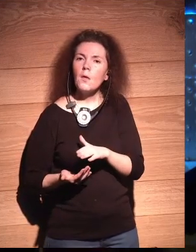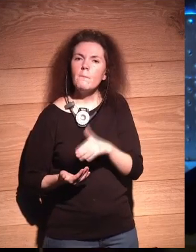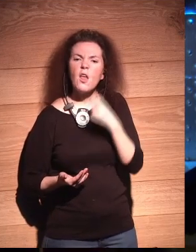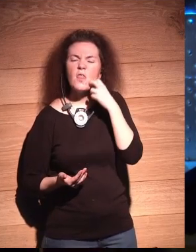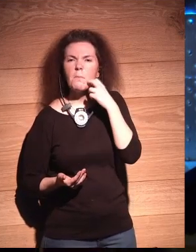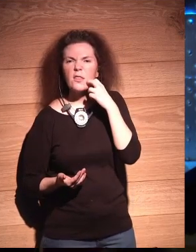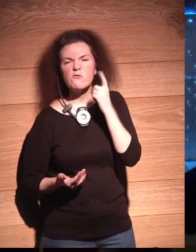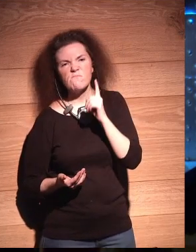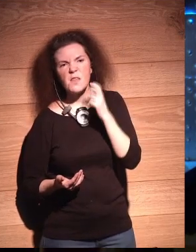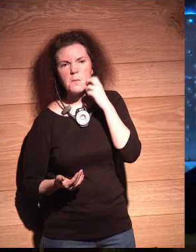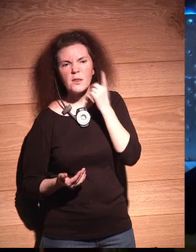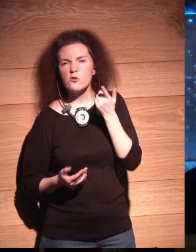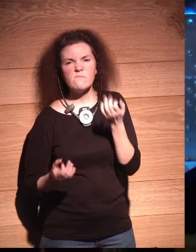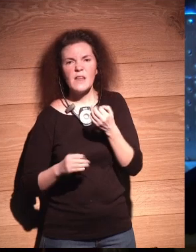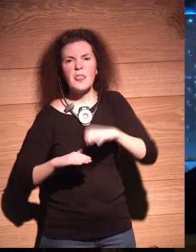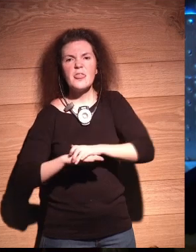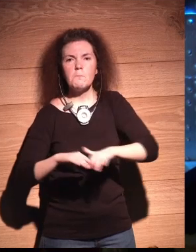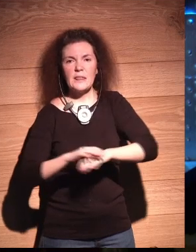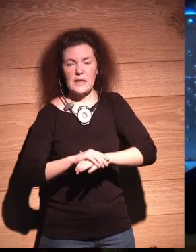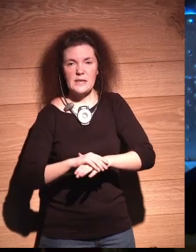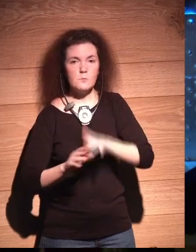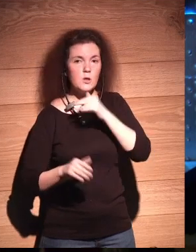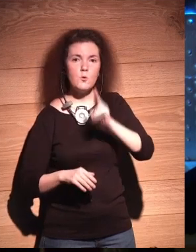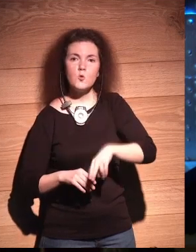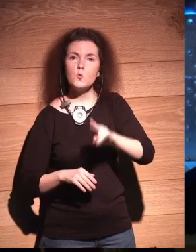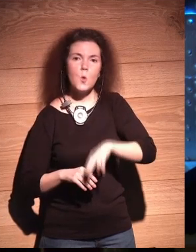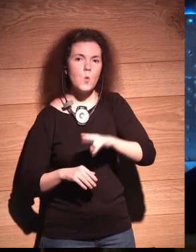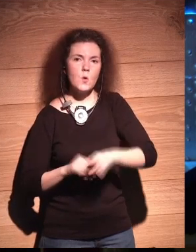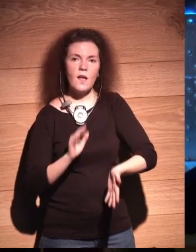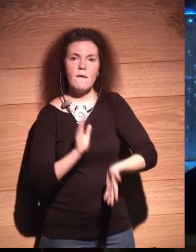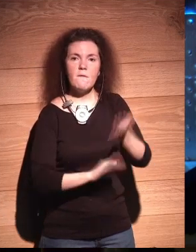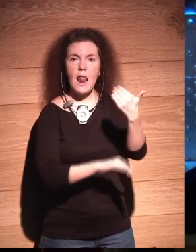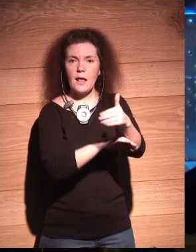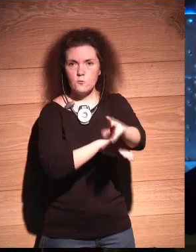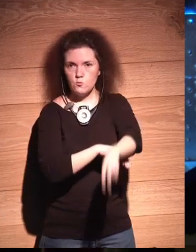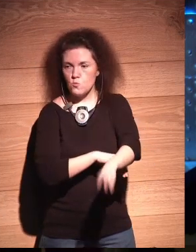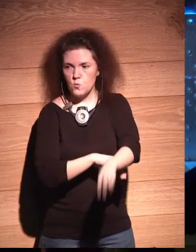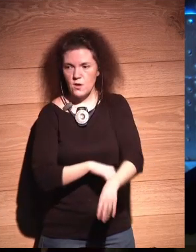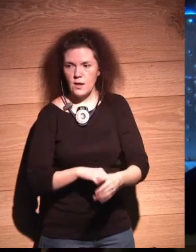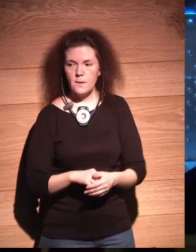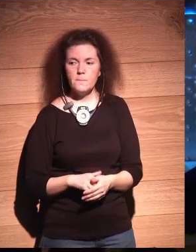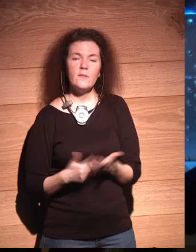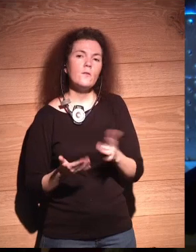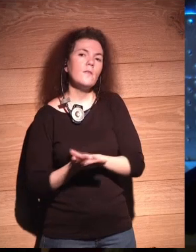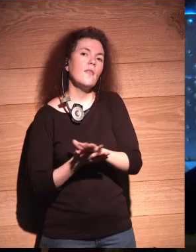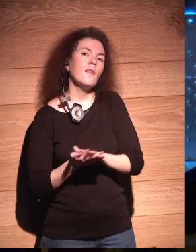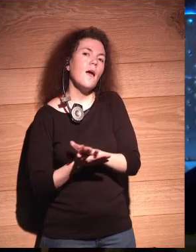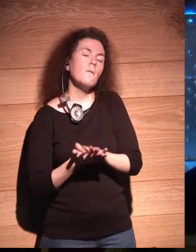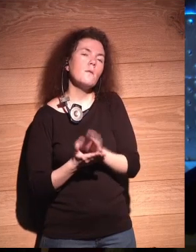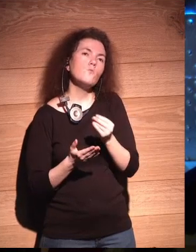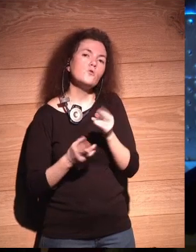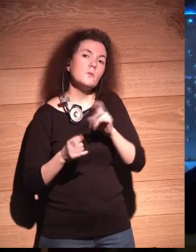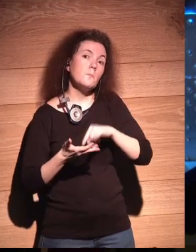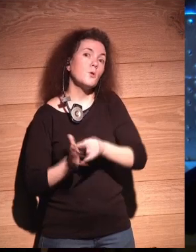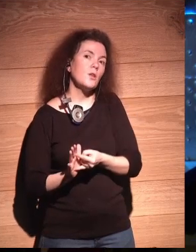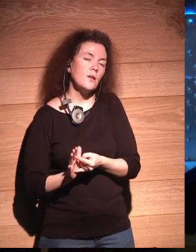because they were going nowhere ever. So we talked a lot about this project and why I was